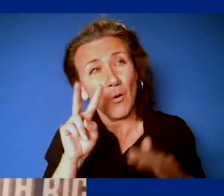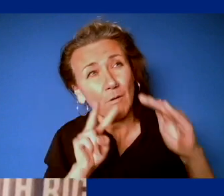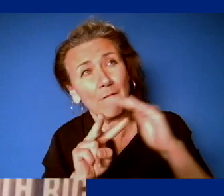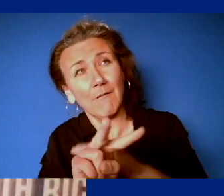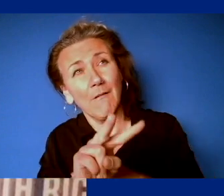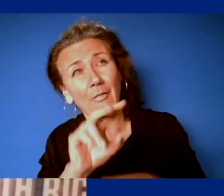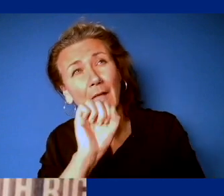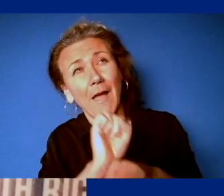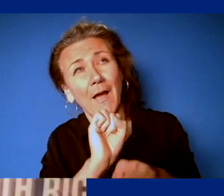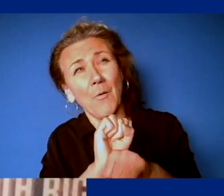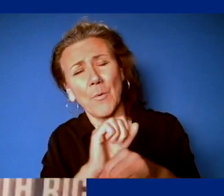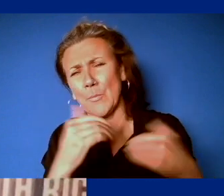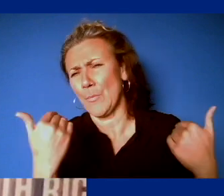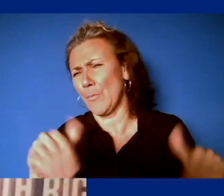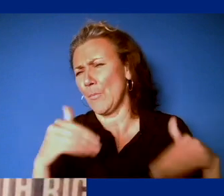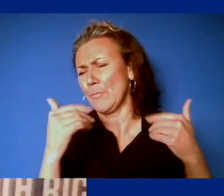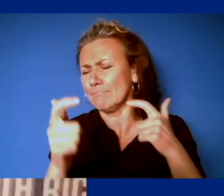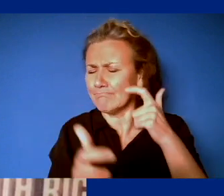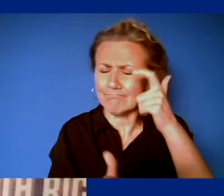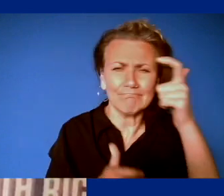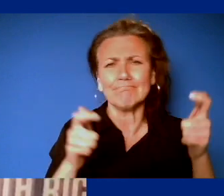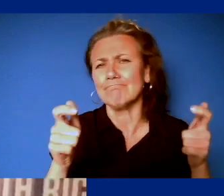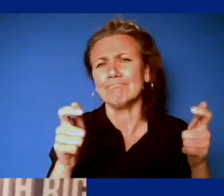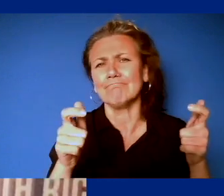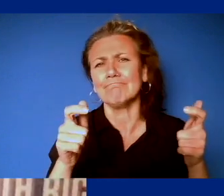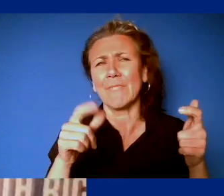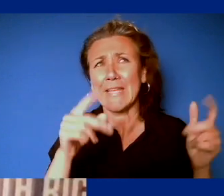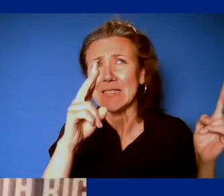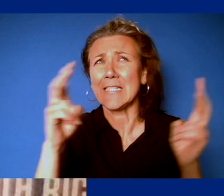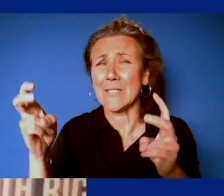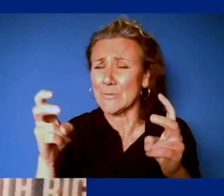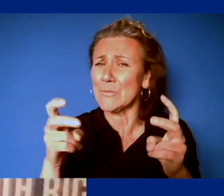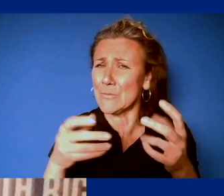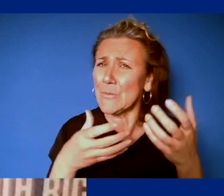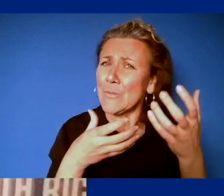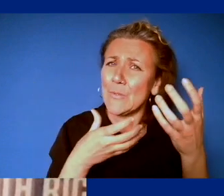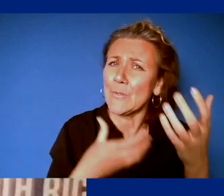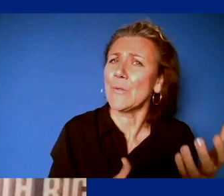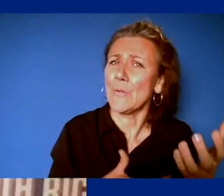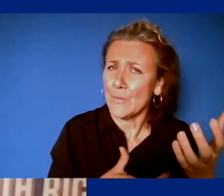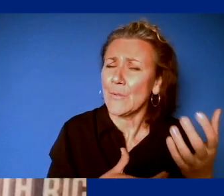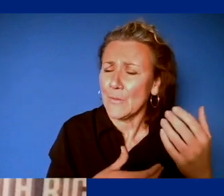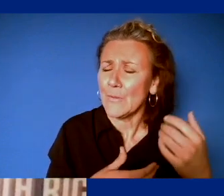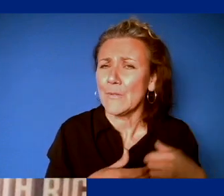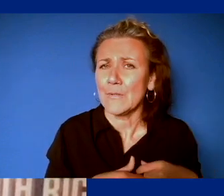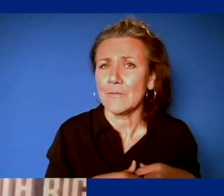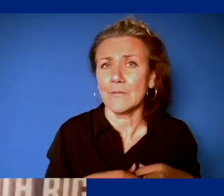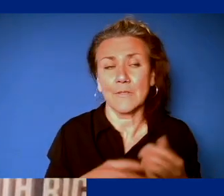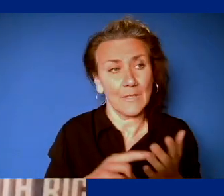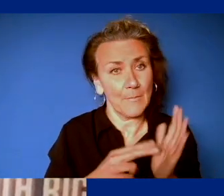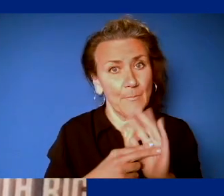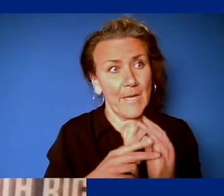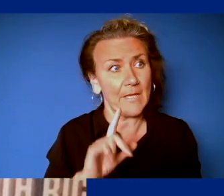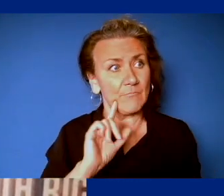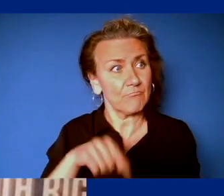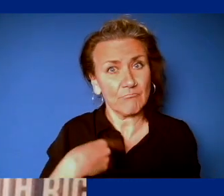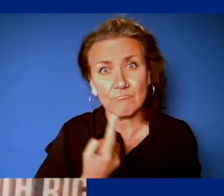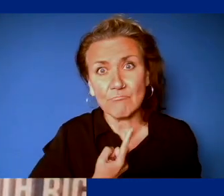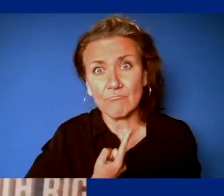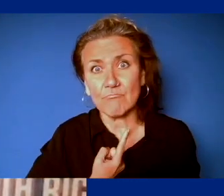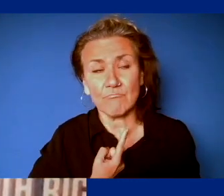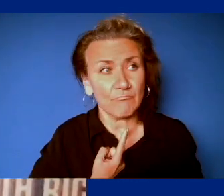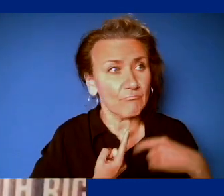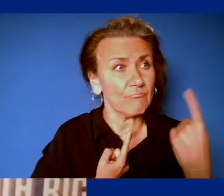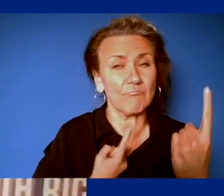us is huge. The issues that we are addressing are monumental. And none of us should do this work